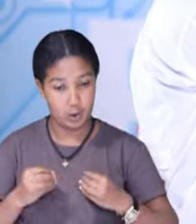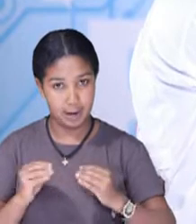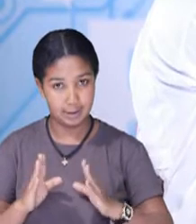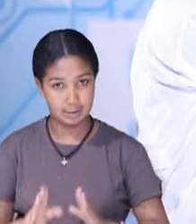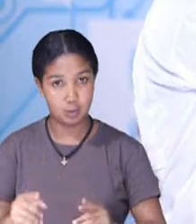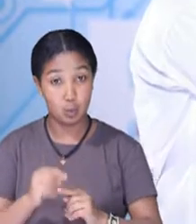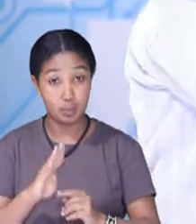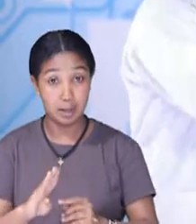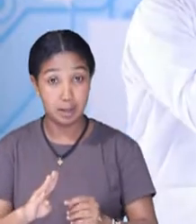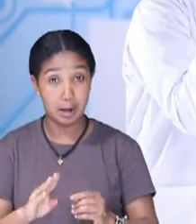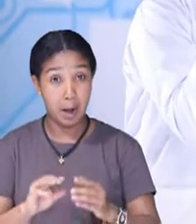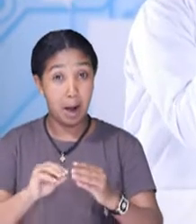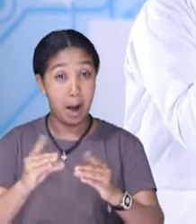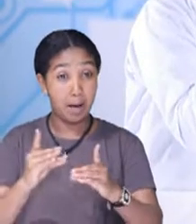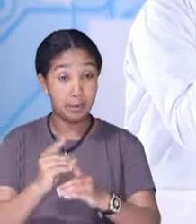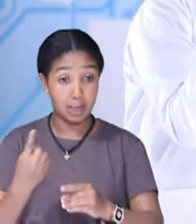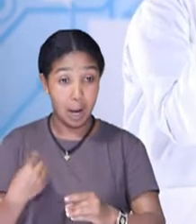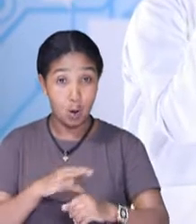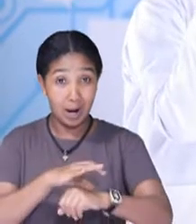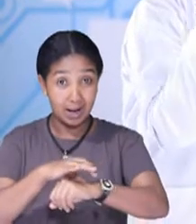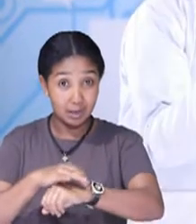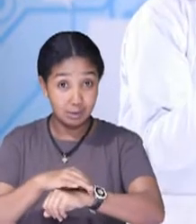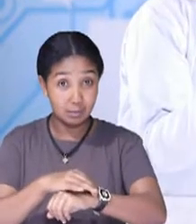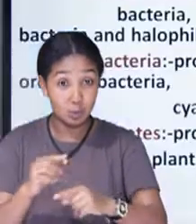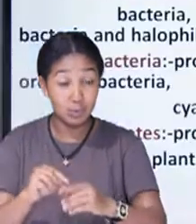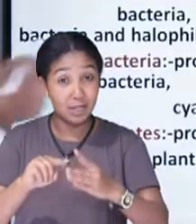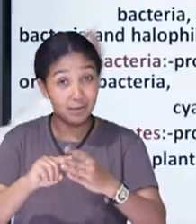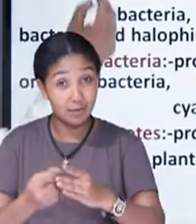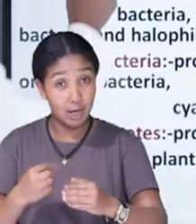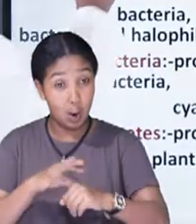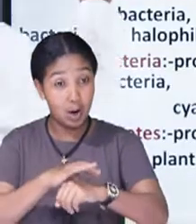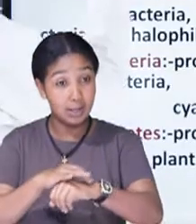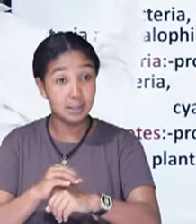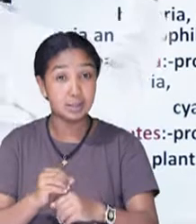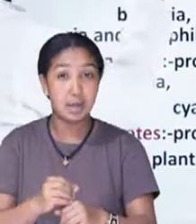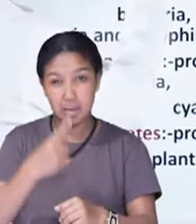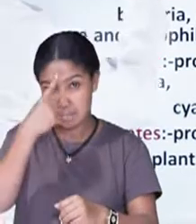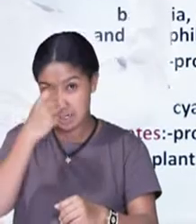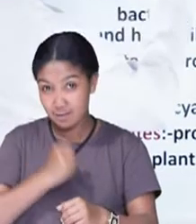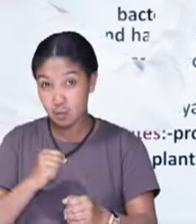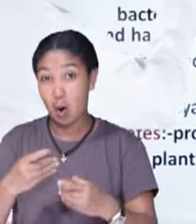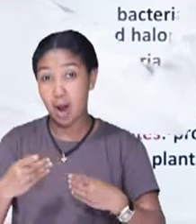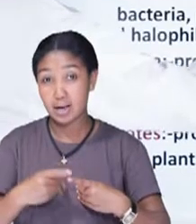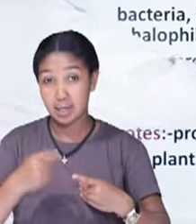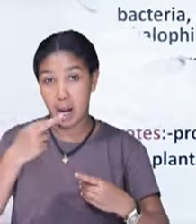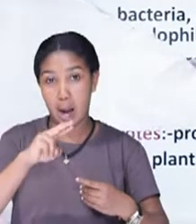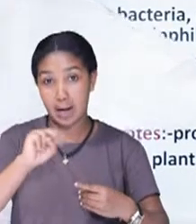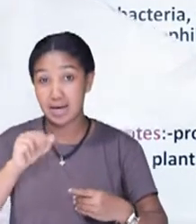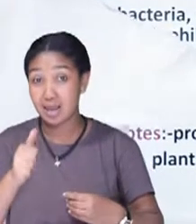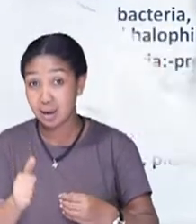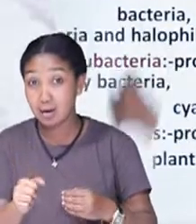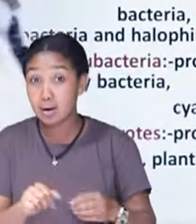organism to be appeared in our earth, to be evolved in our earth, is believed to had RNA